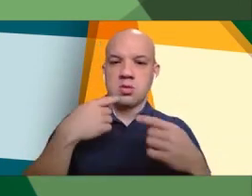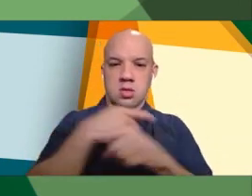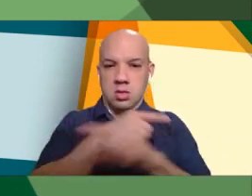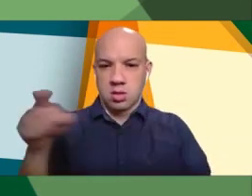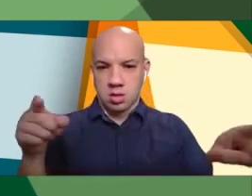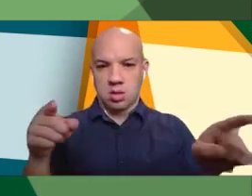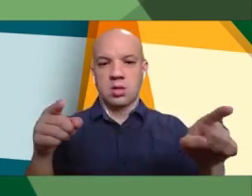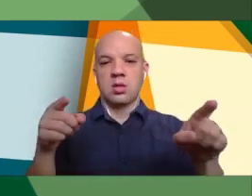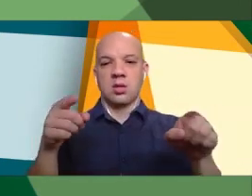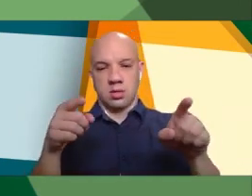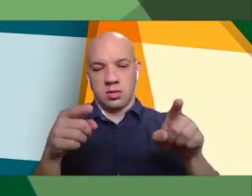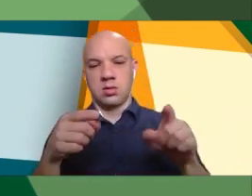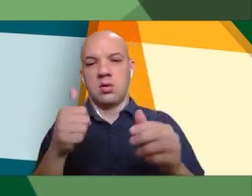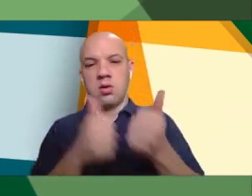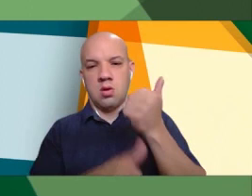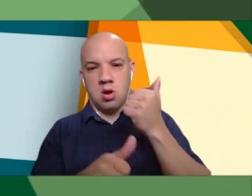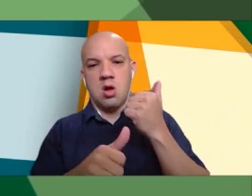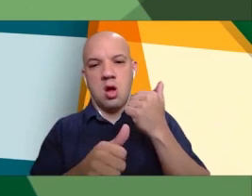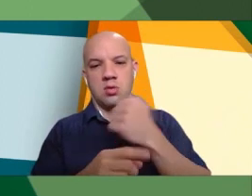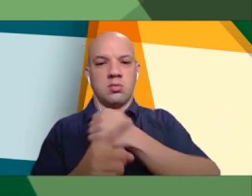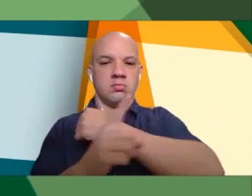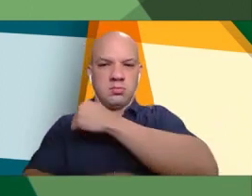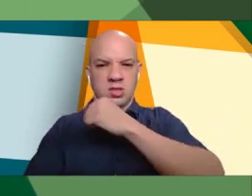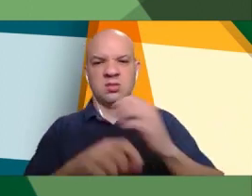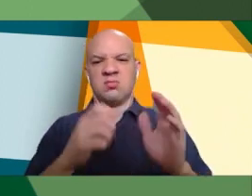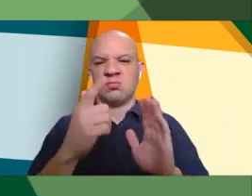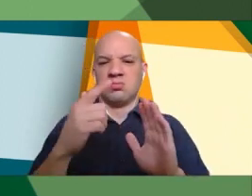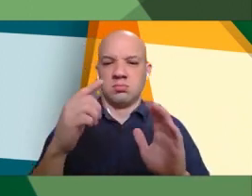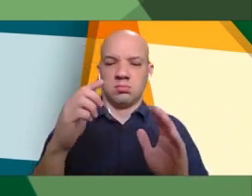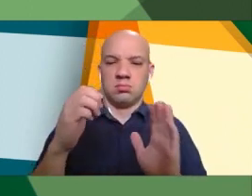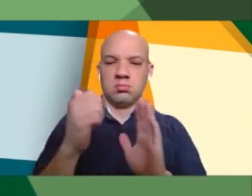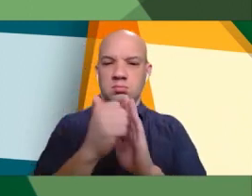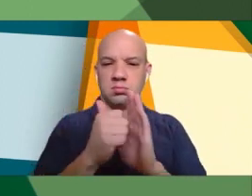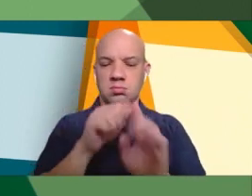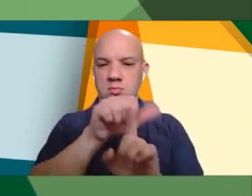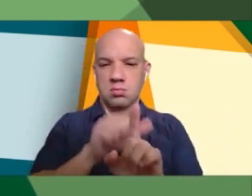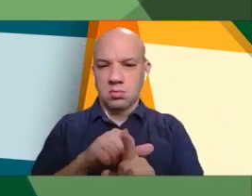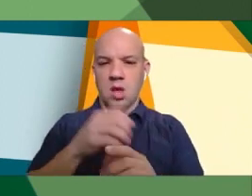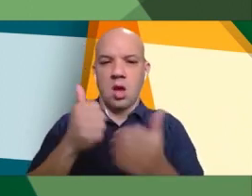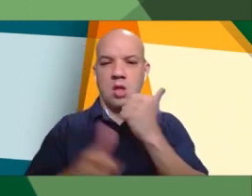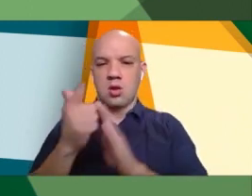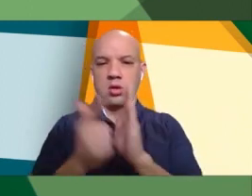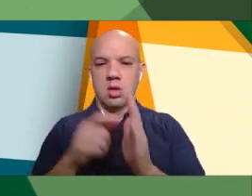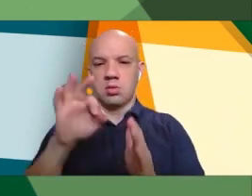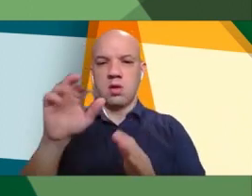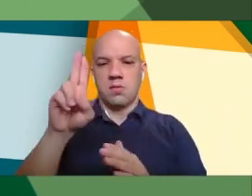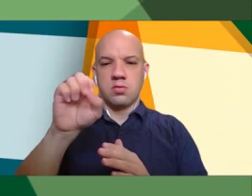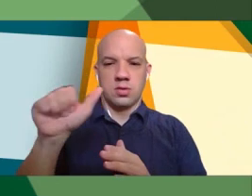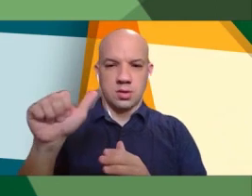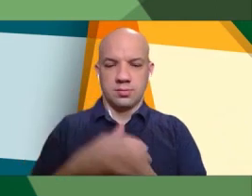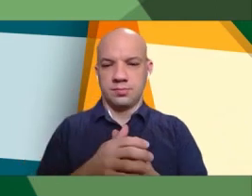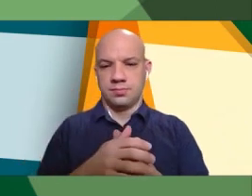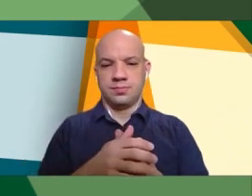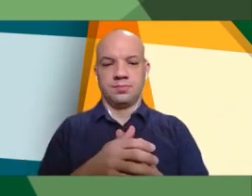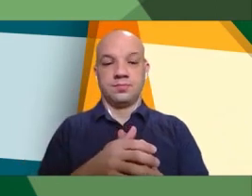of perjury of the laws of the United States. The application includes evidence demonstrating that